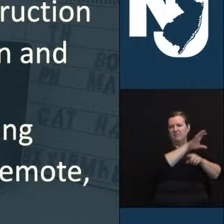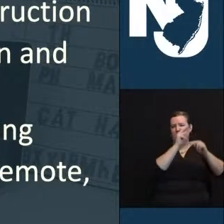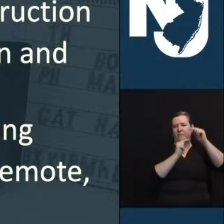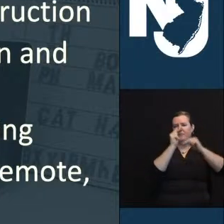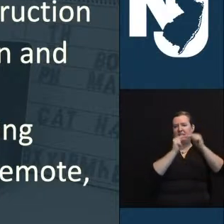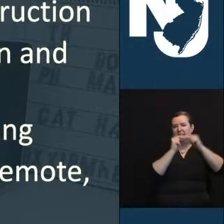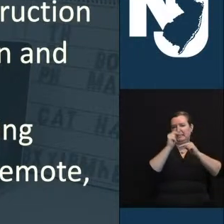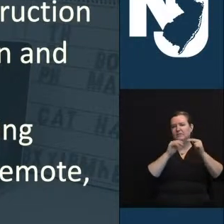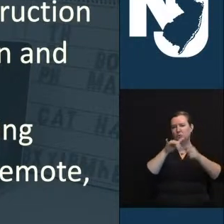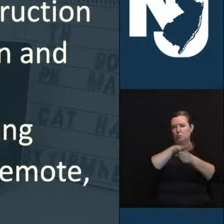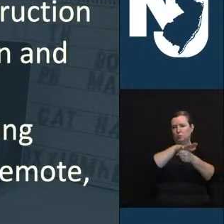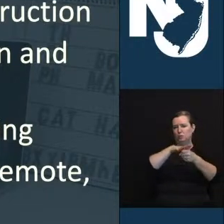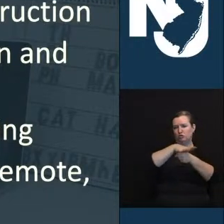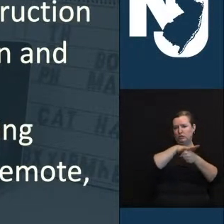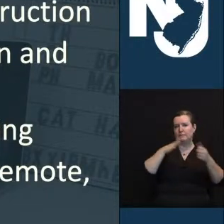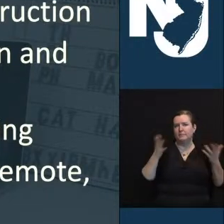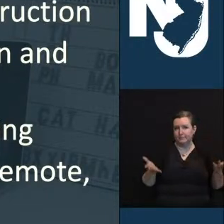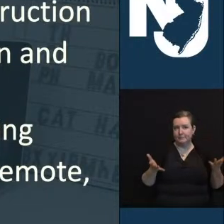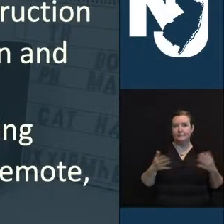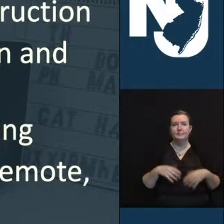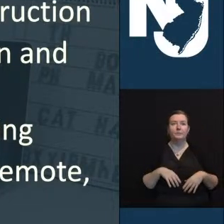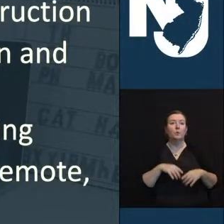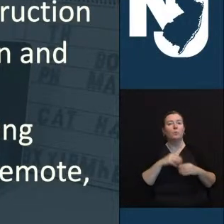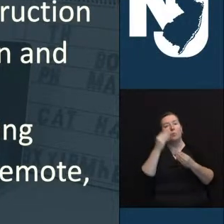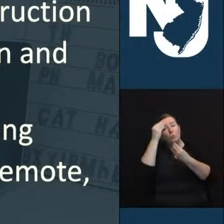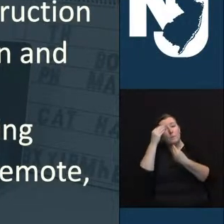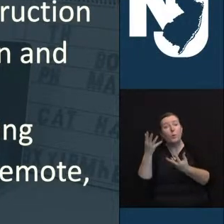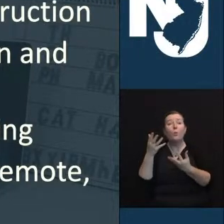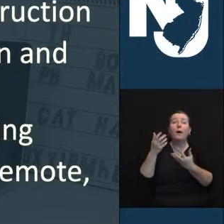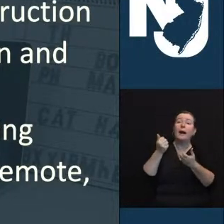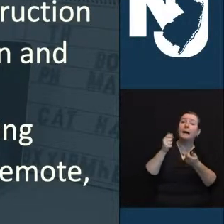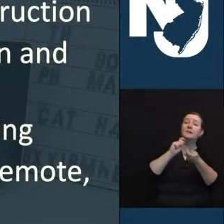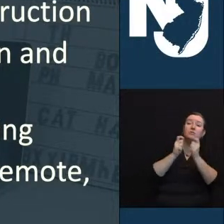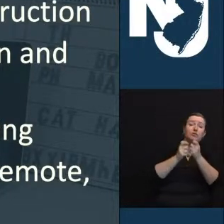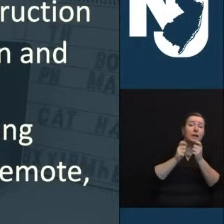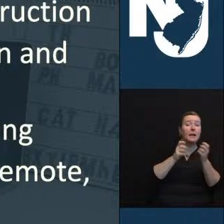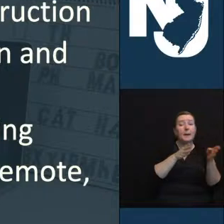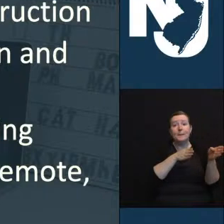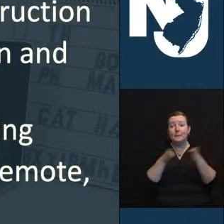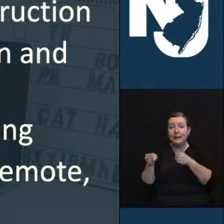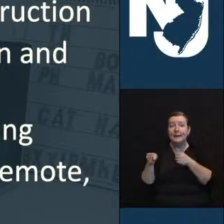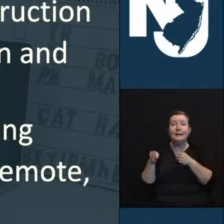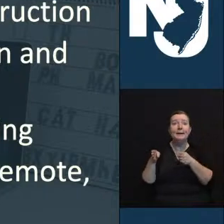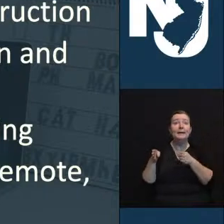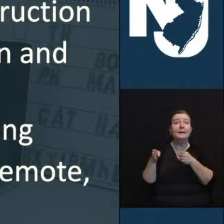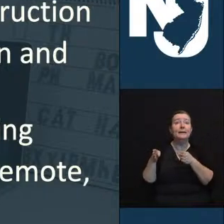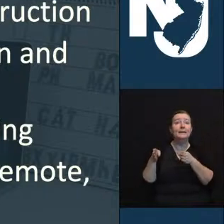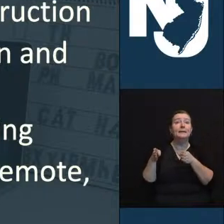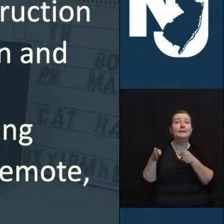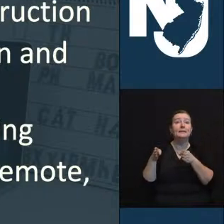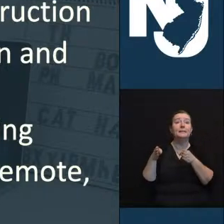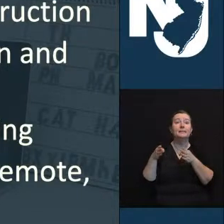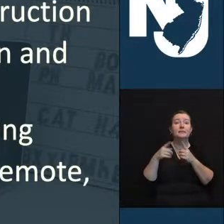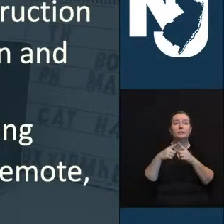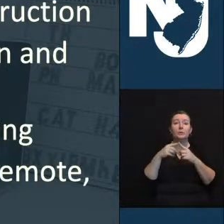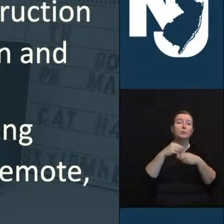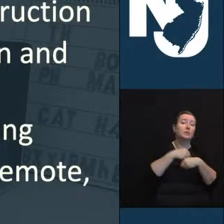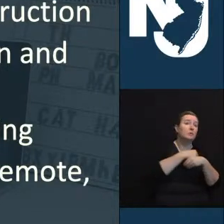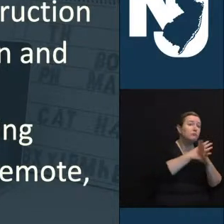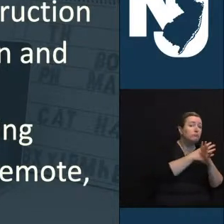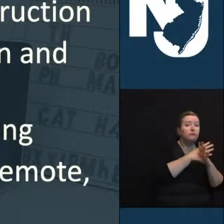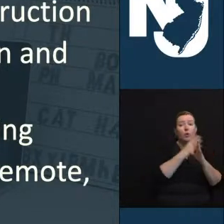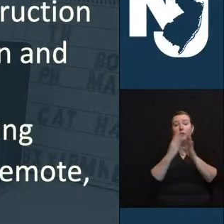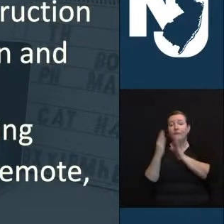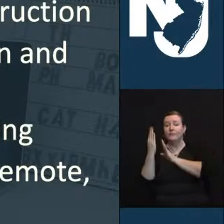remain vigilant in reporting changes to their plans and to their executive county superintendents. And we thank everyone. As I said,